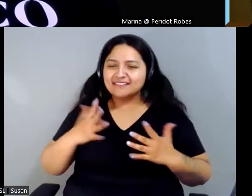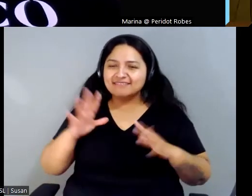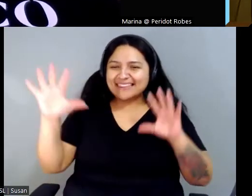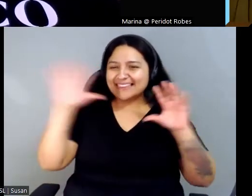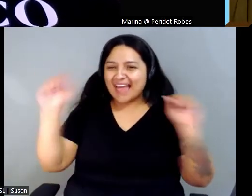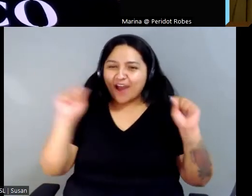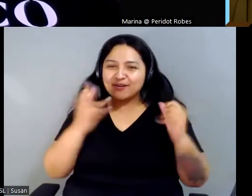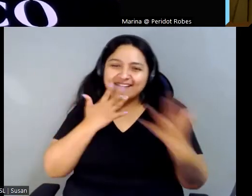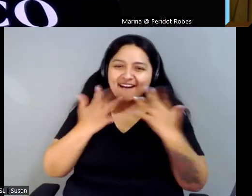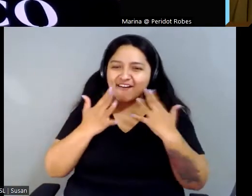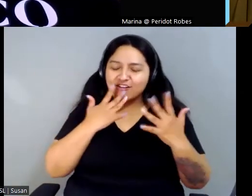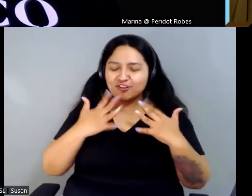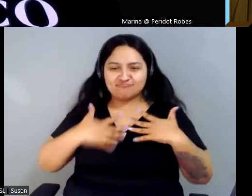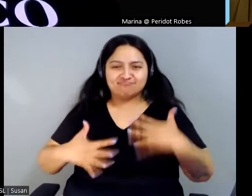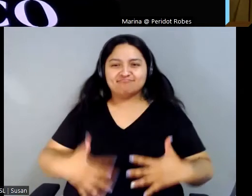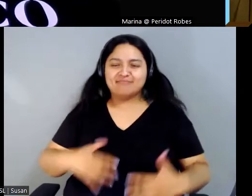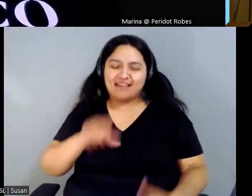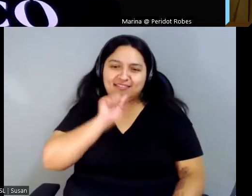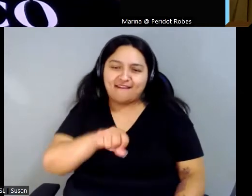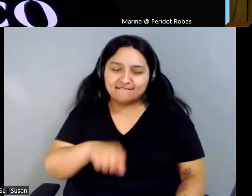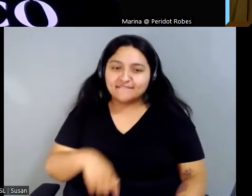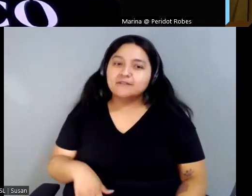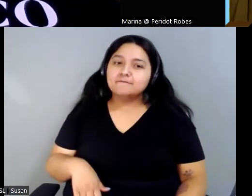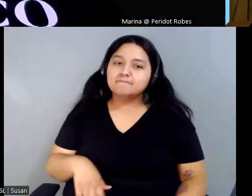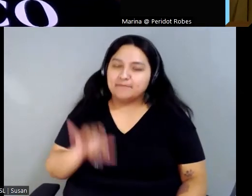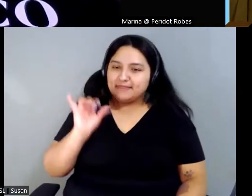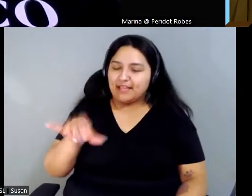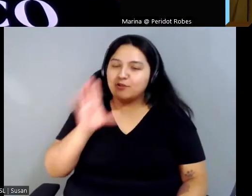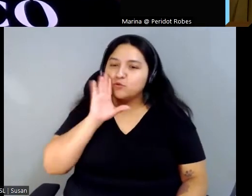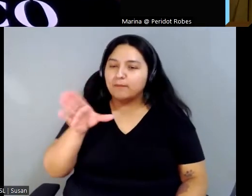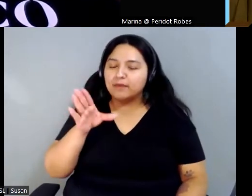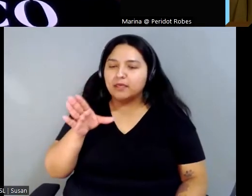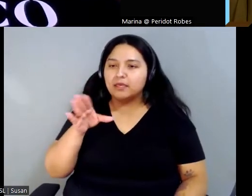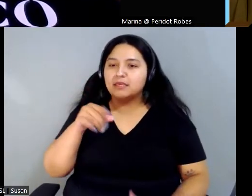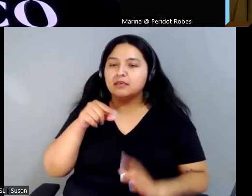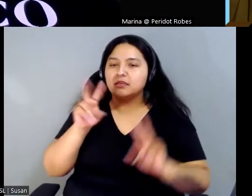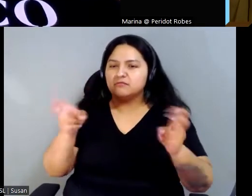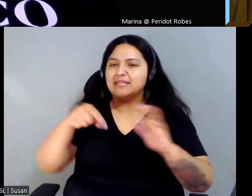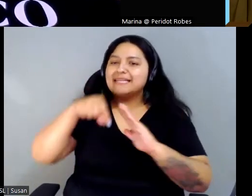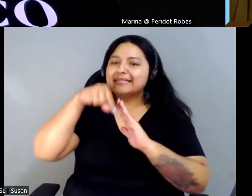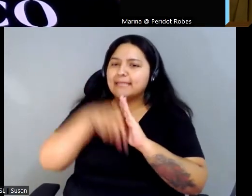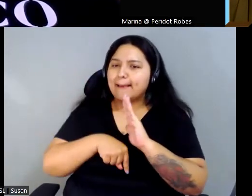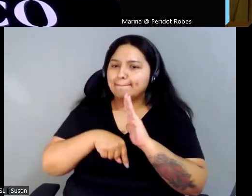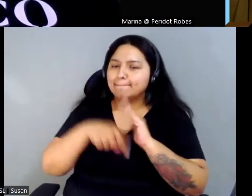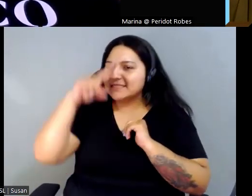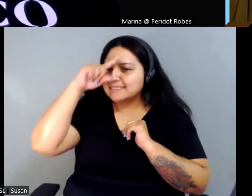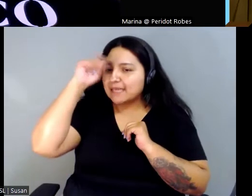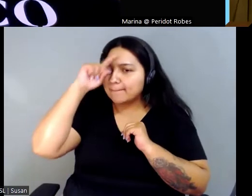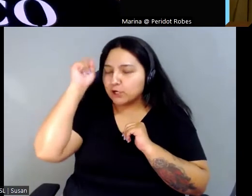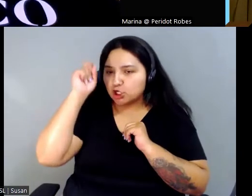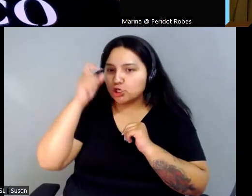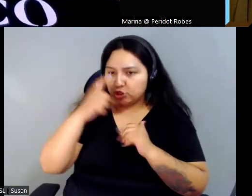know, I love that. We also have, so that's going to be the Deep Summer collection. I'm hoping that's going to come out like end of June,